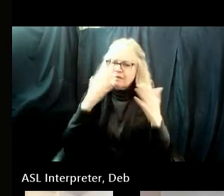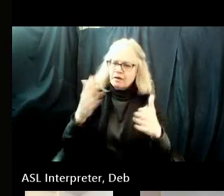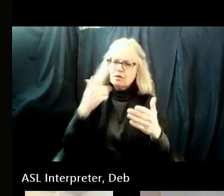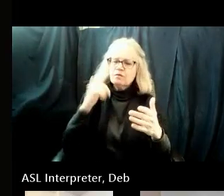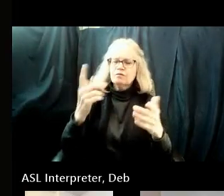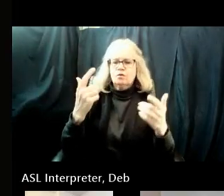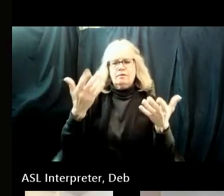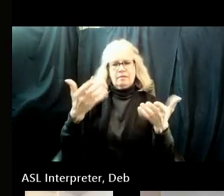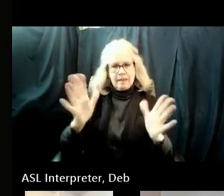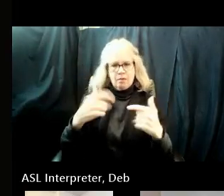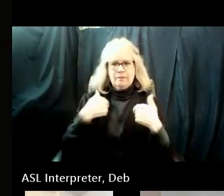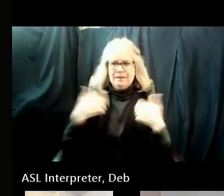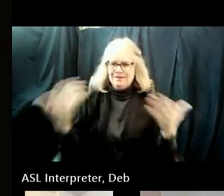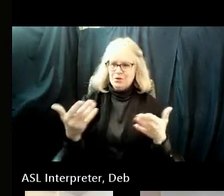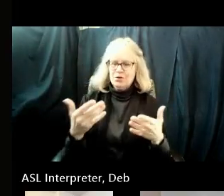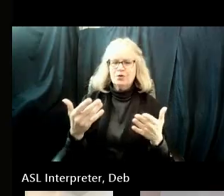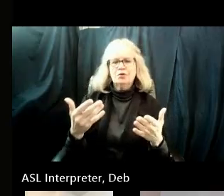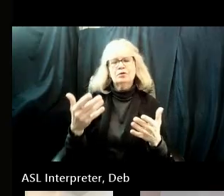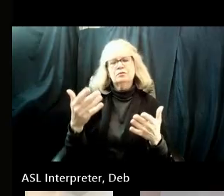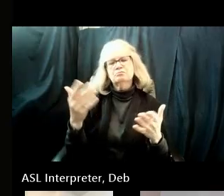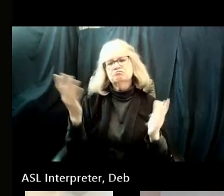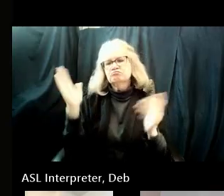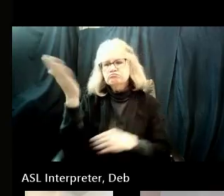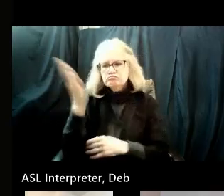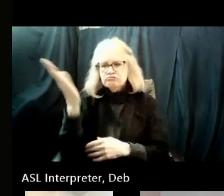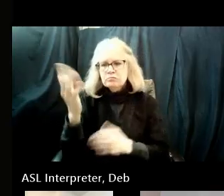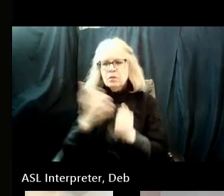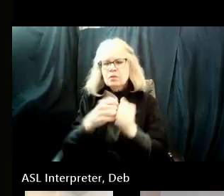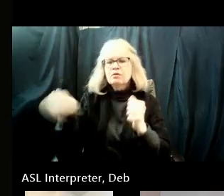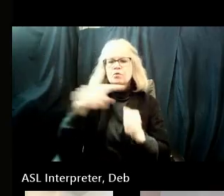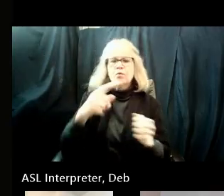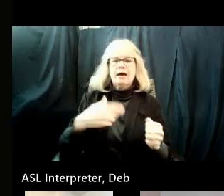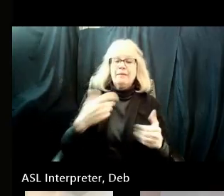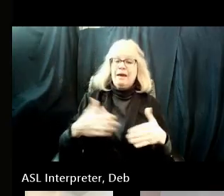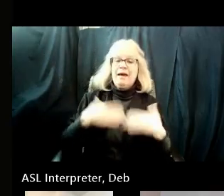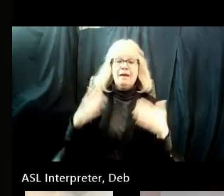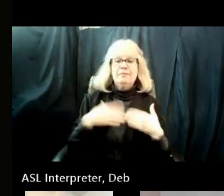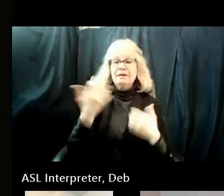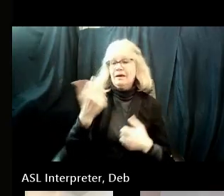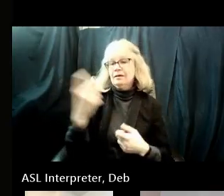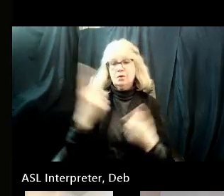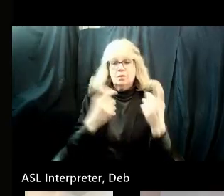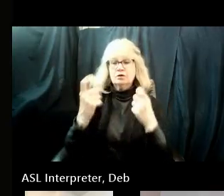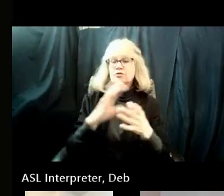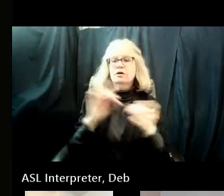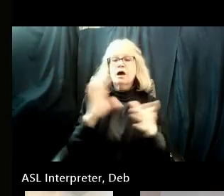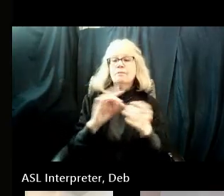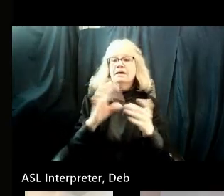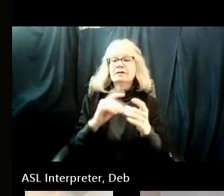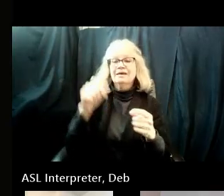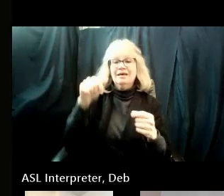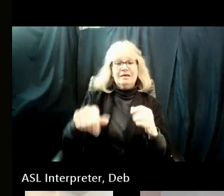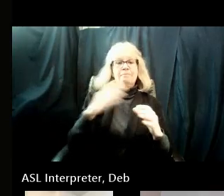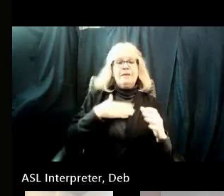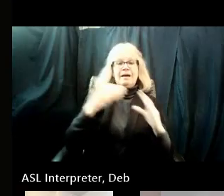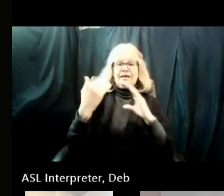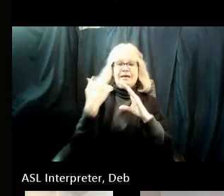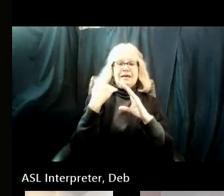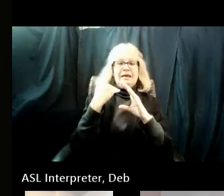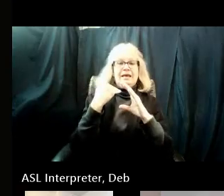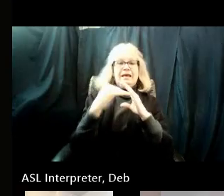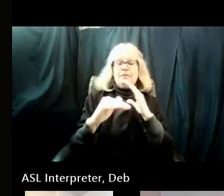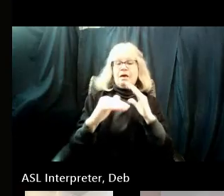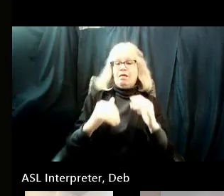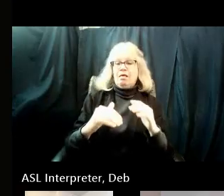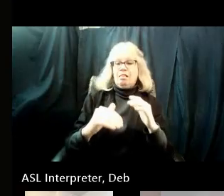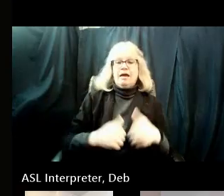talking with you all today. And I'm happy to take any questions or comments if there are any. This is also my email address. Happy to